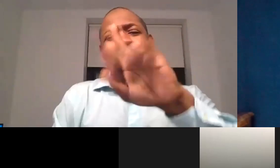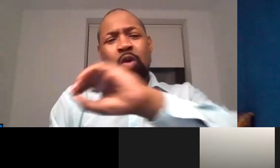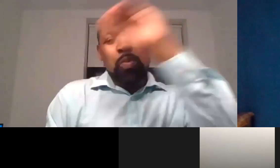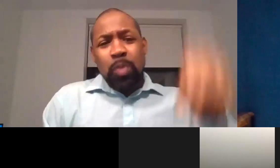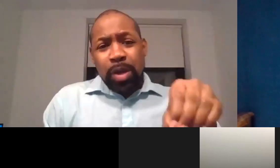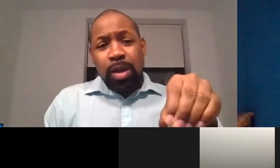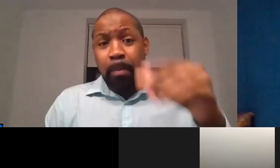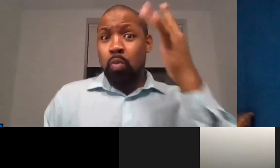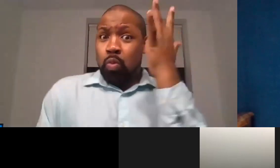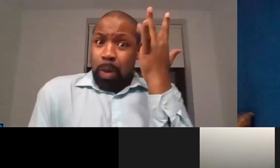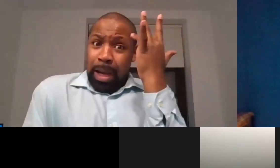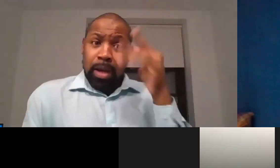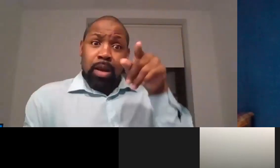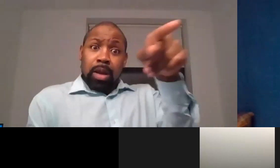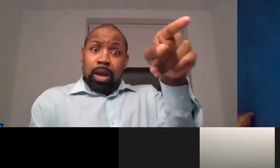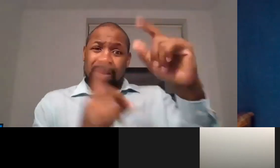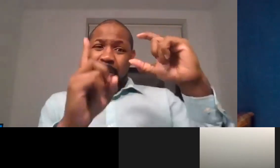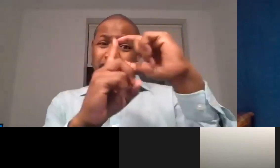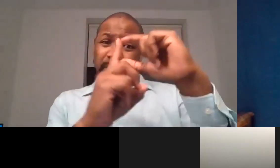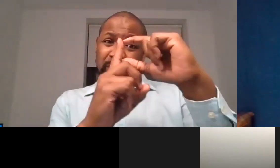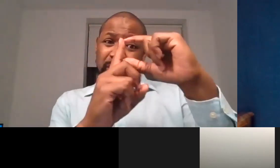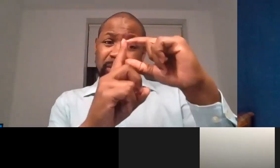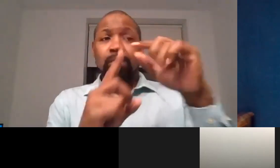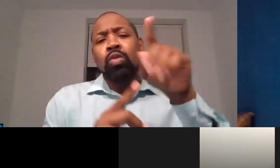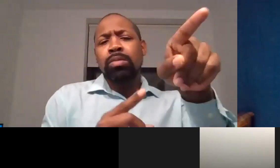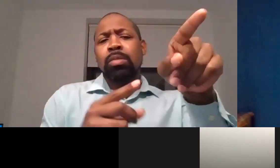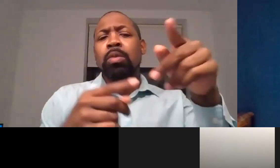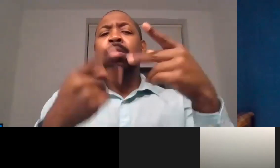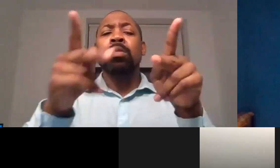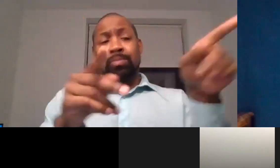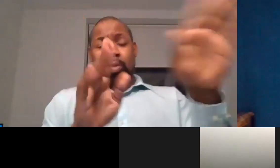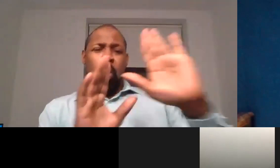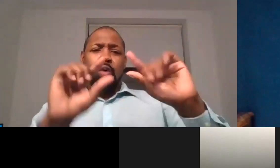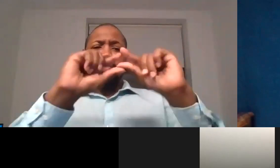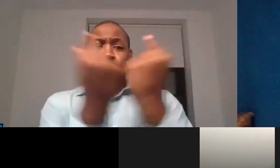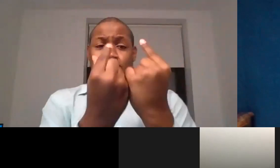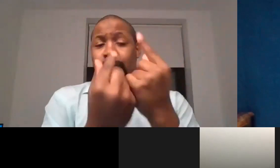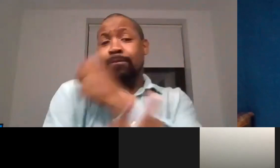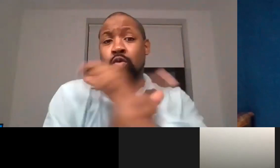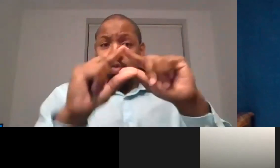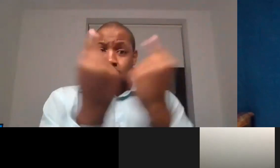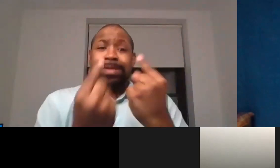in charge of the vaccine to please communicate and put 100% accessibility.